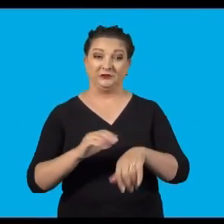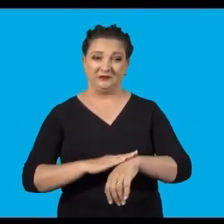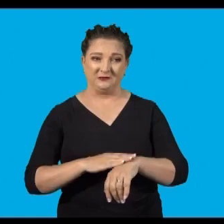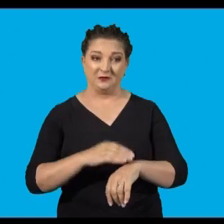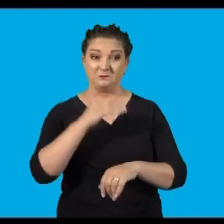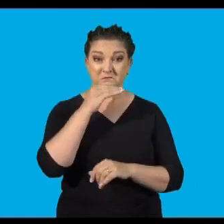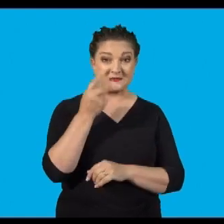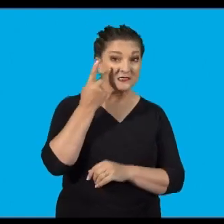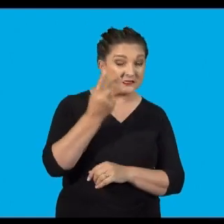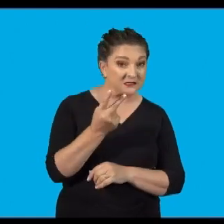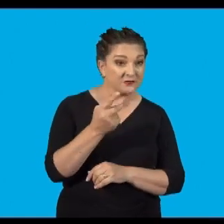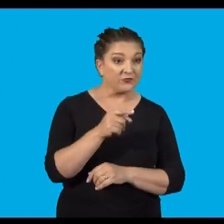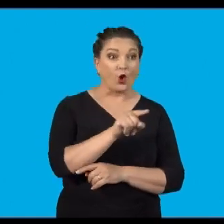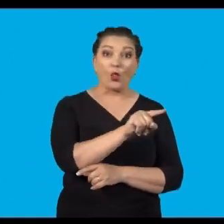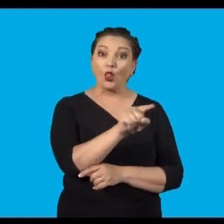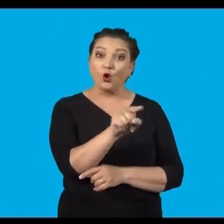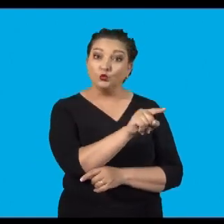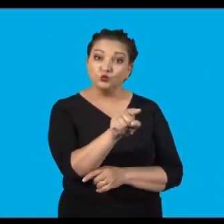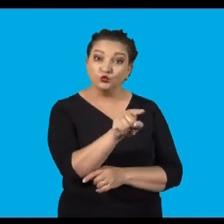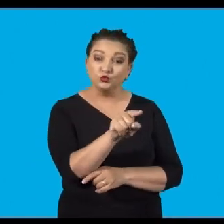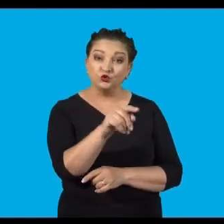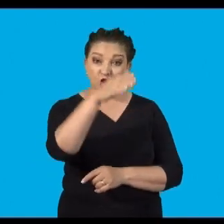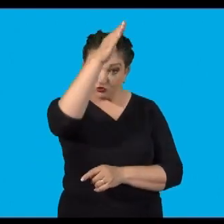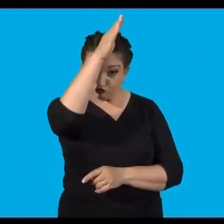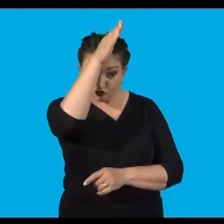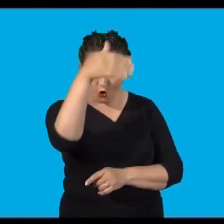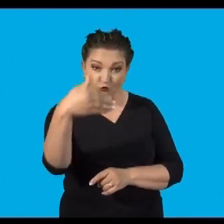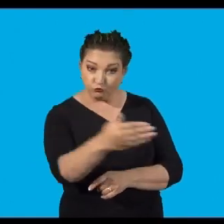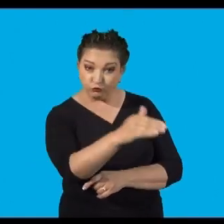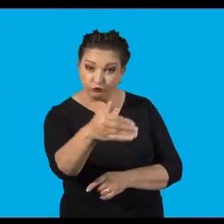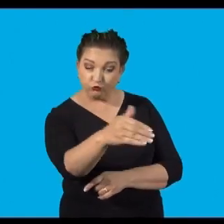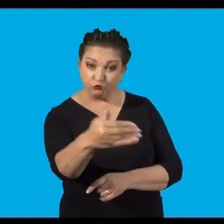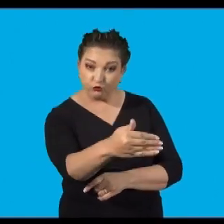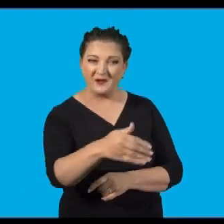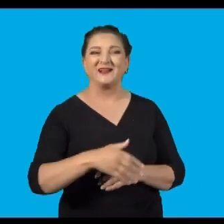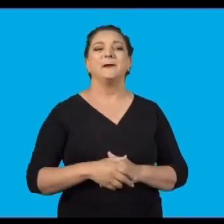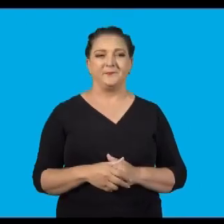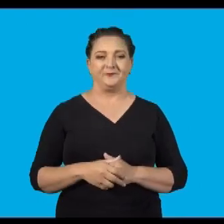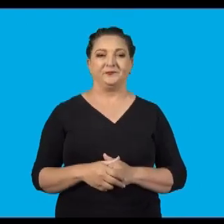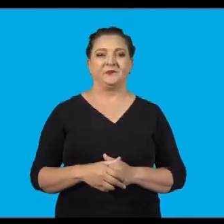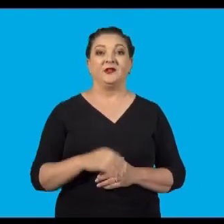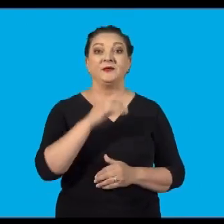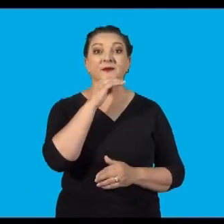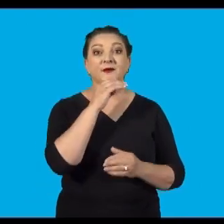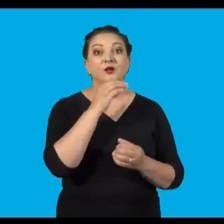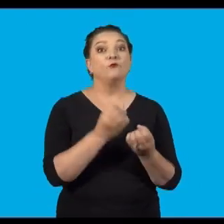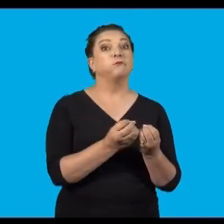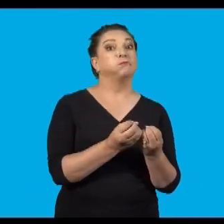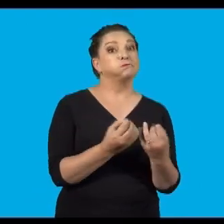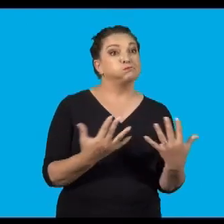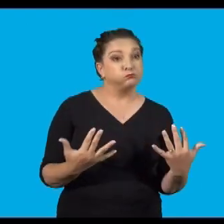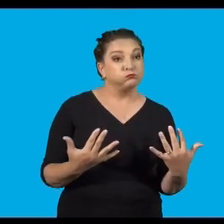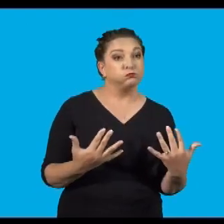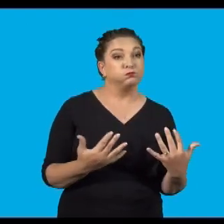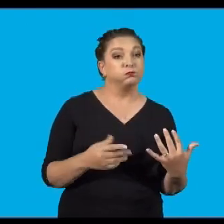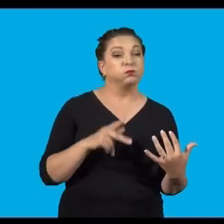it. So the sharks, can you see those sharks? All right. So we're going to write the word plural